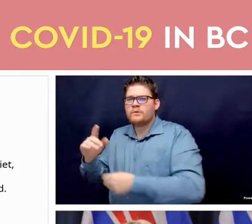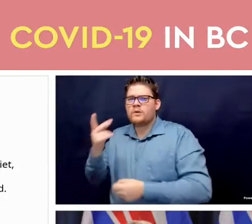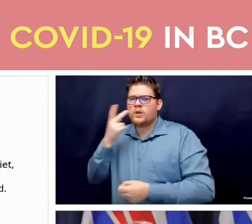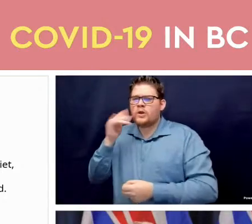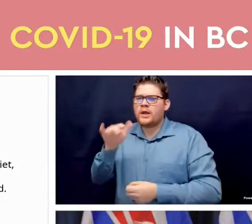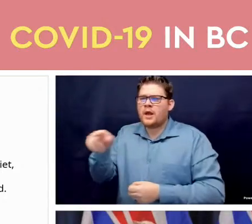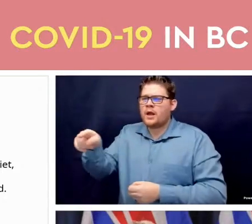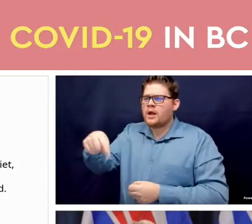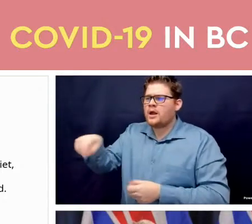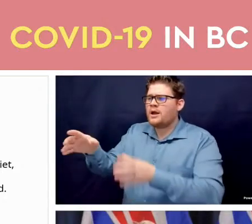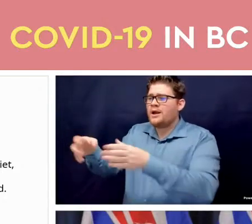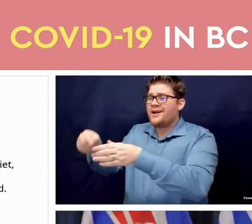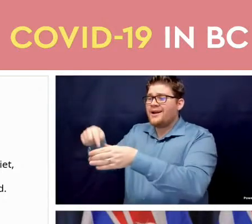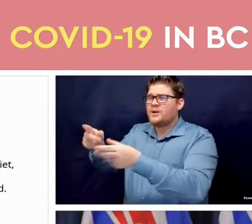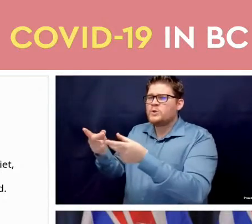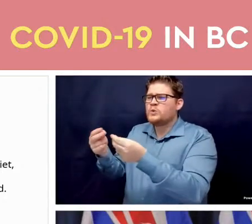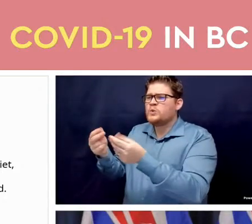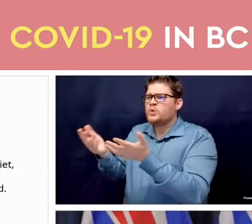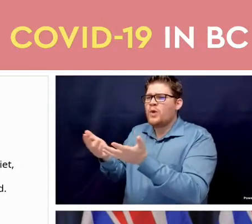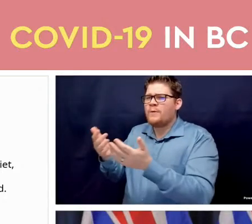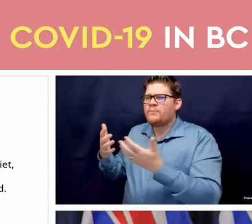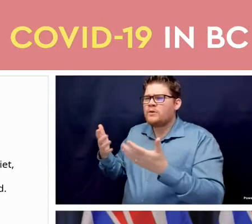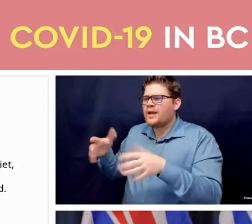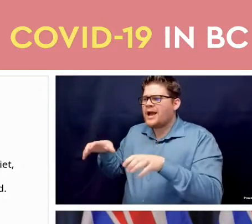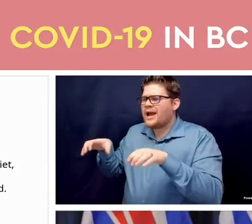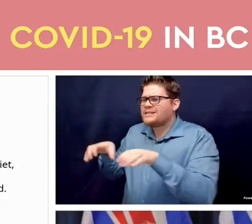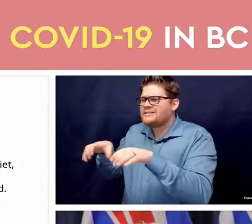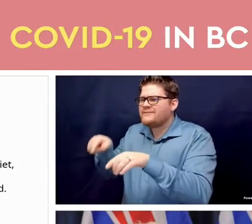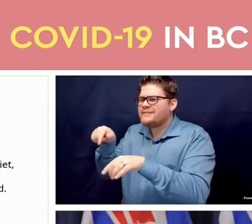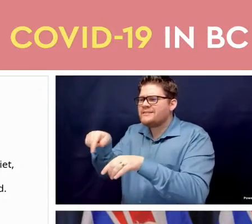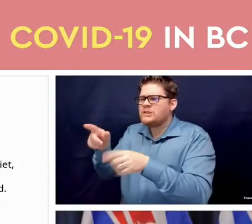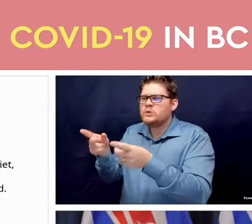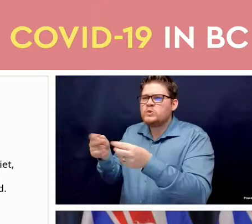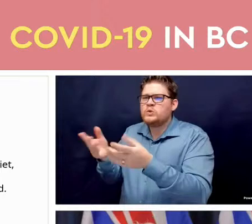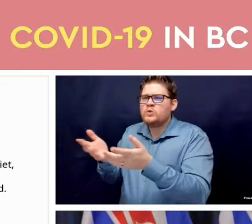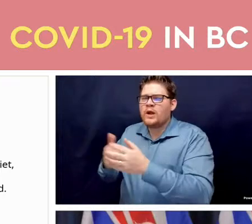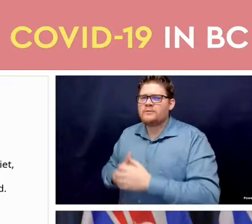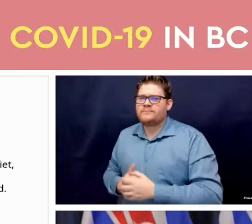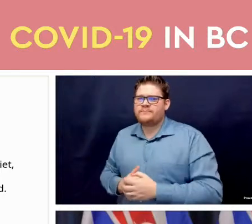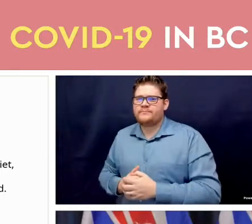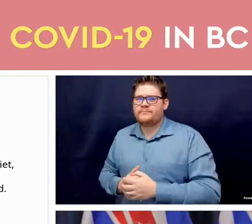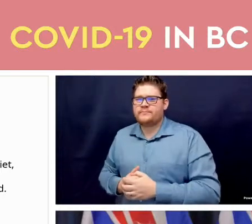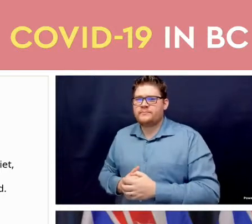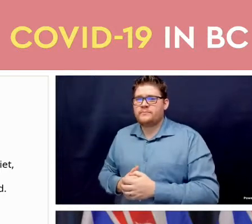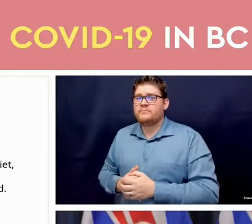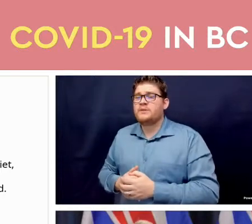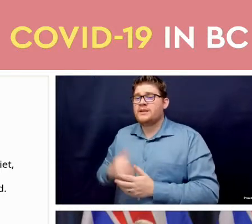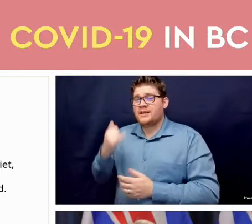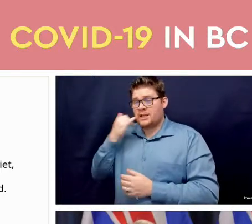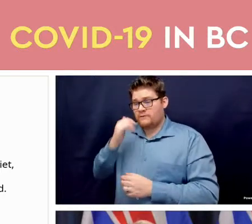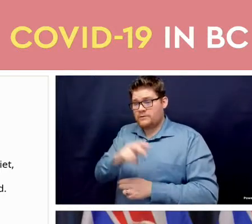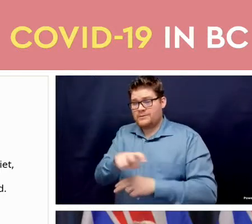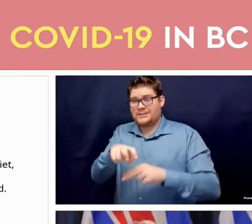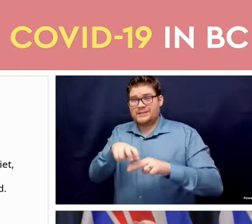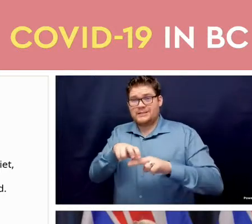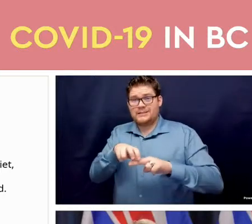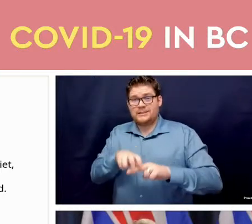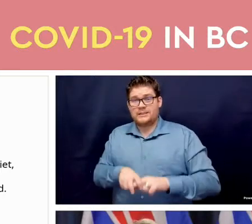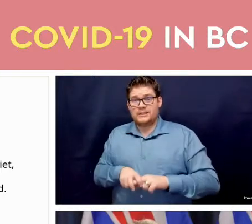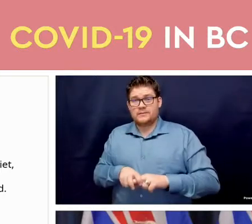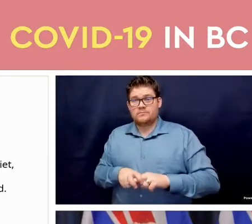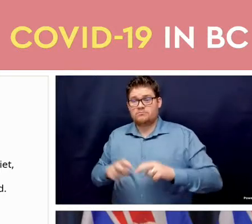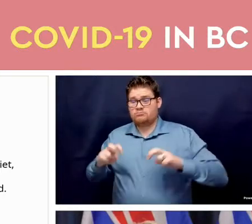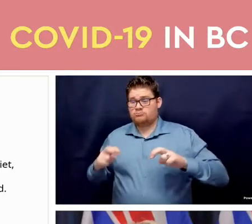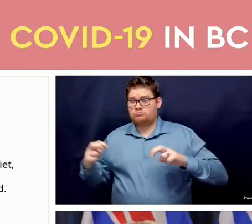where wearing a mask becomes more important. That's where if you're seated and wearing a mask versus